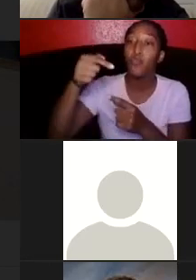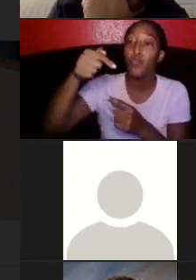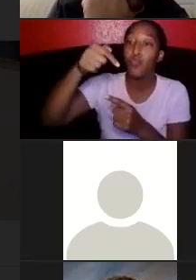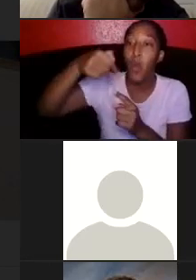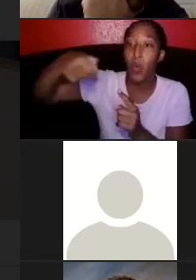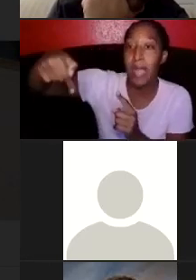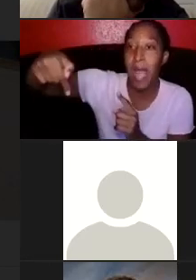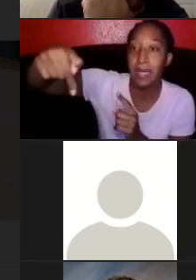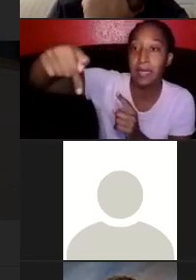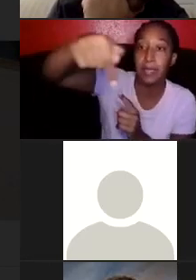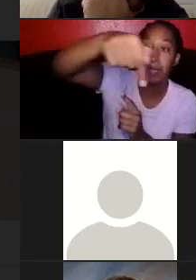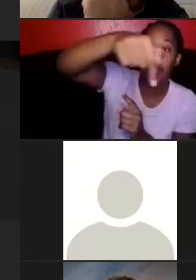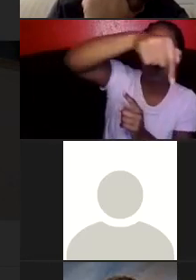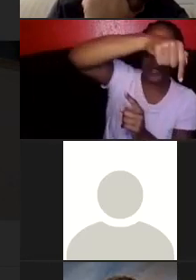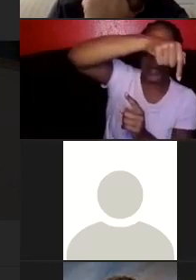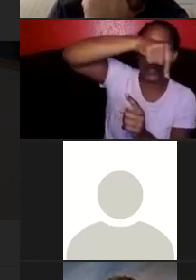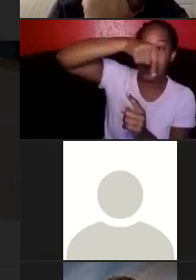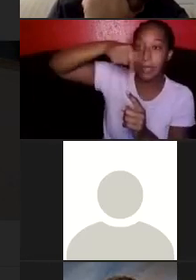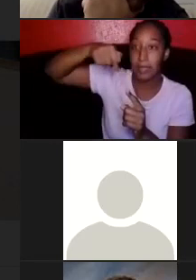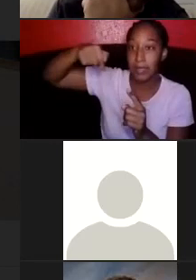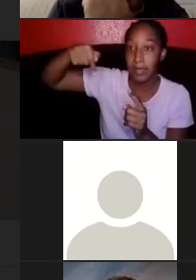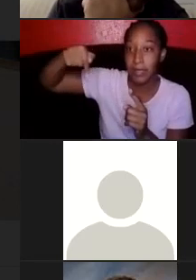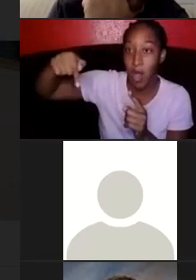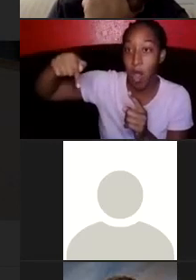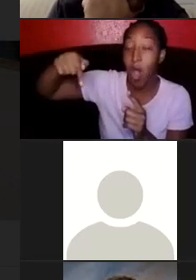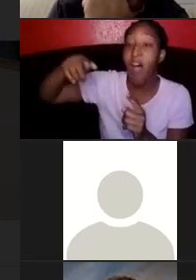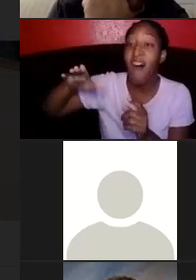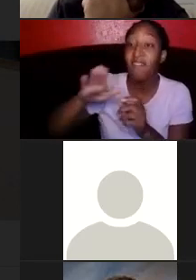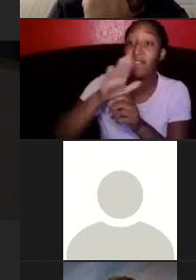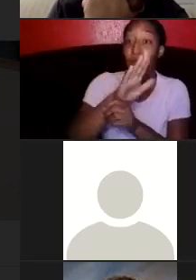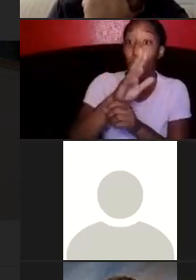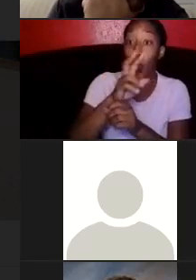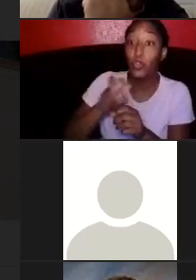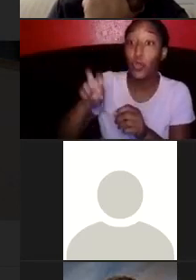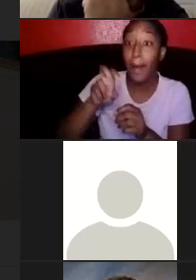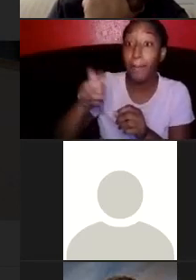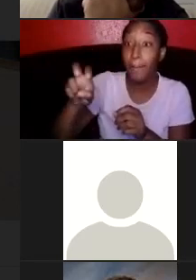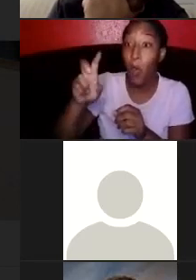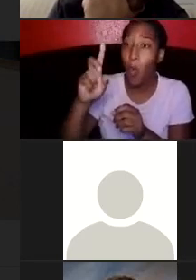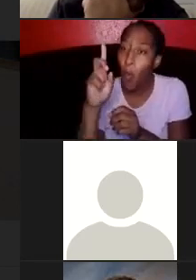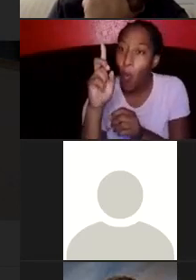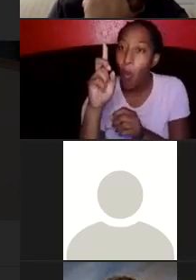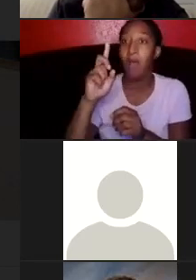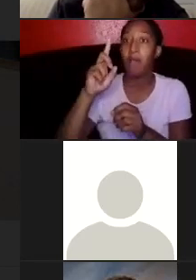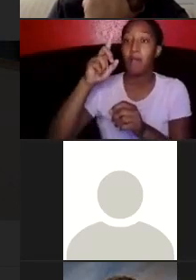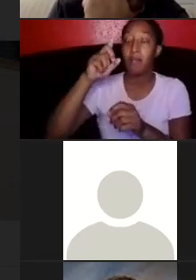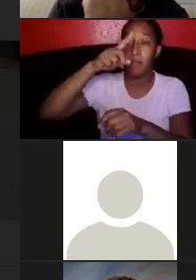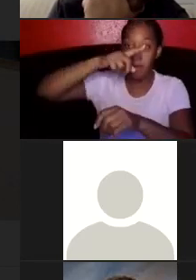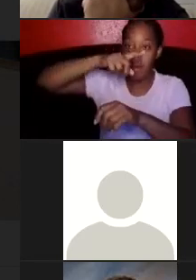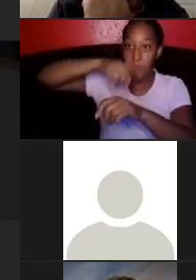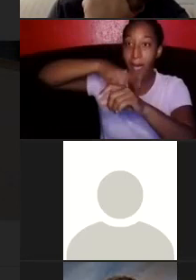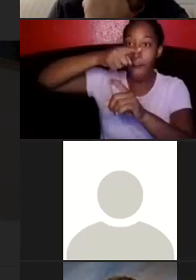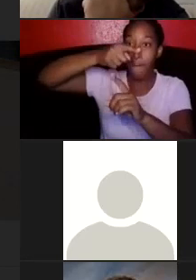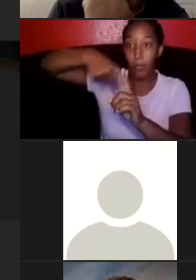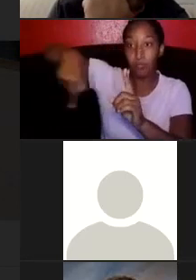every day. So it makes a complete trip around the Earth in, you know, a complete trip in 24